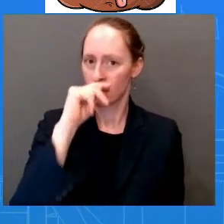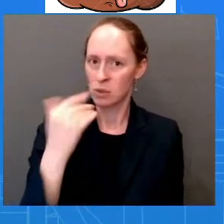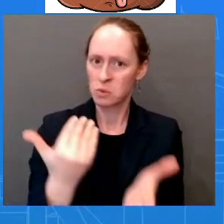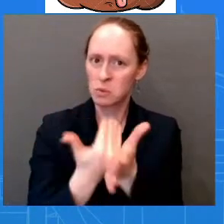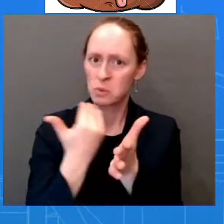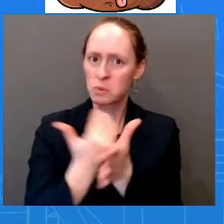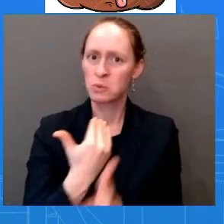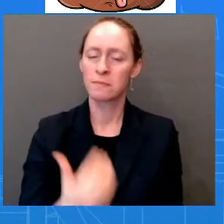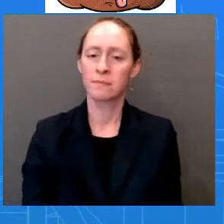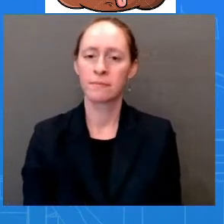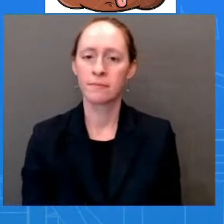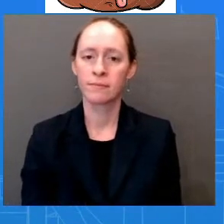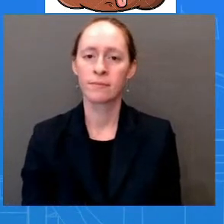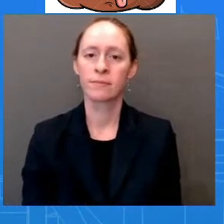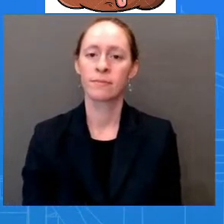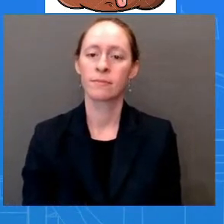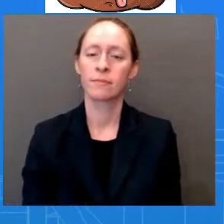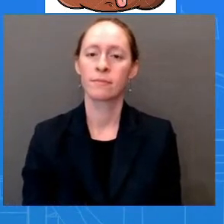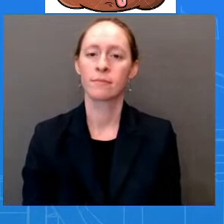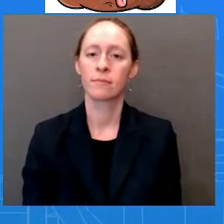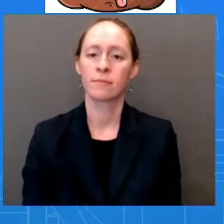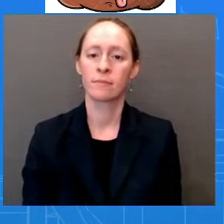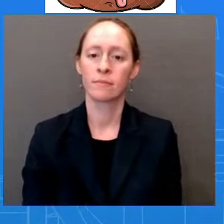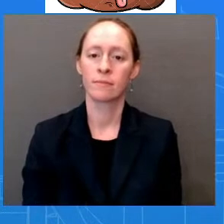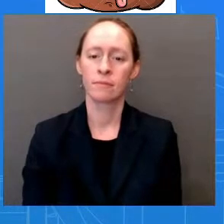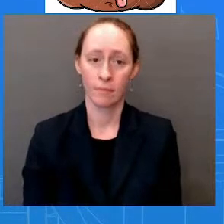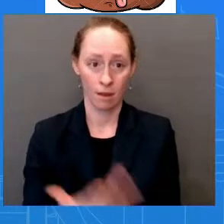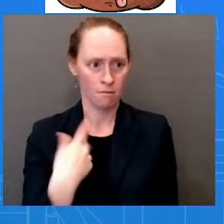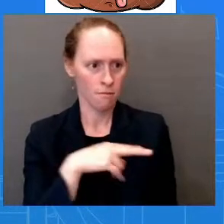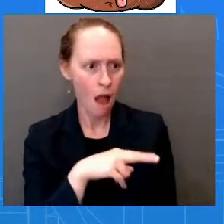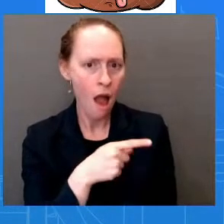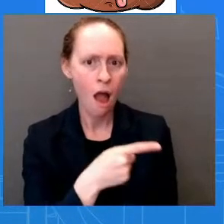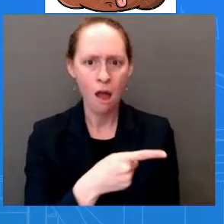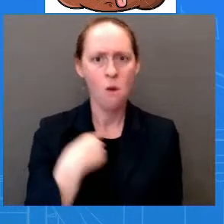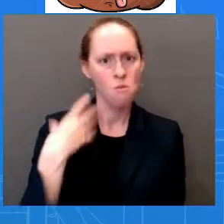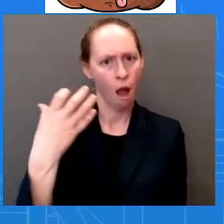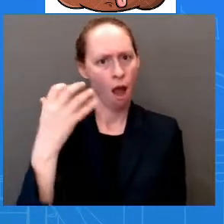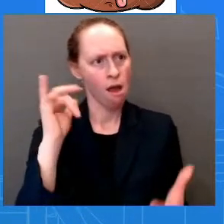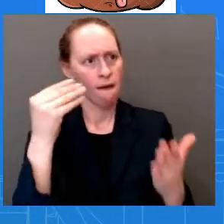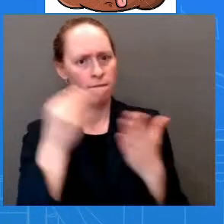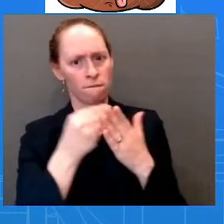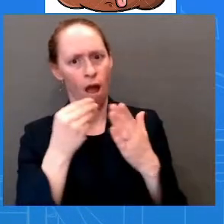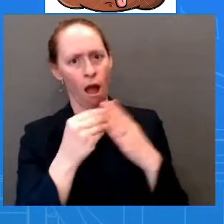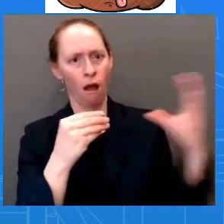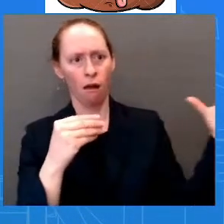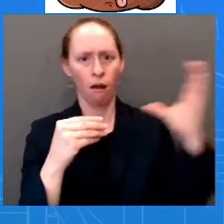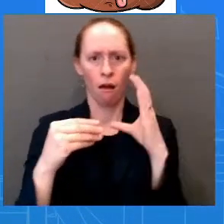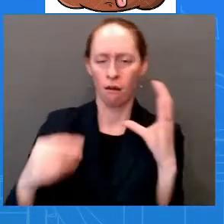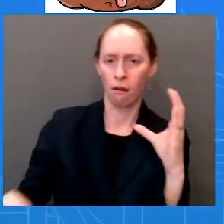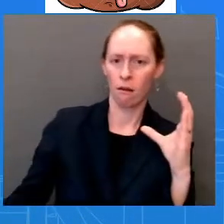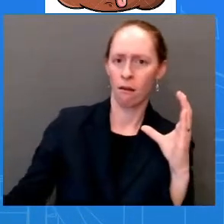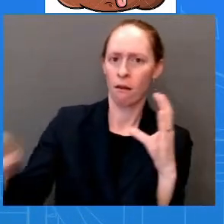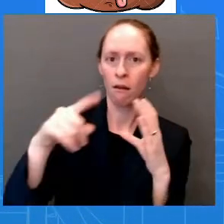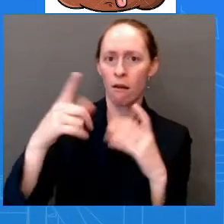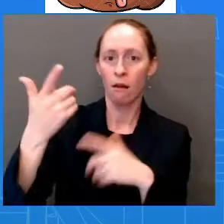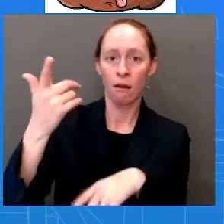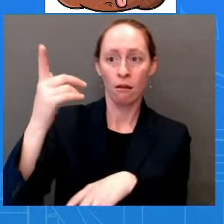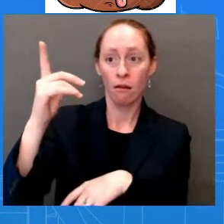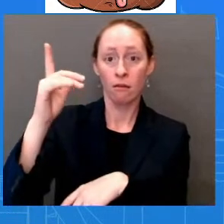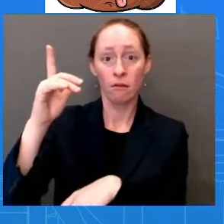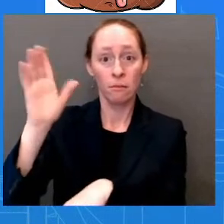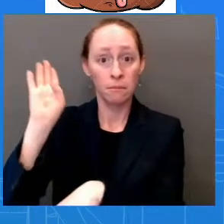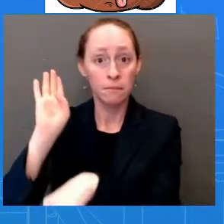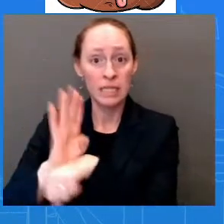for funding for public-private partnerships to move those kinds of technologies forward, to move a next generation of treatments forward. So we are trying to be